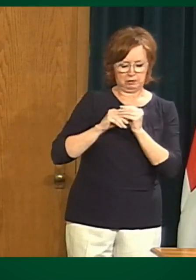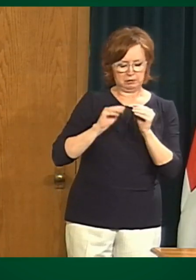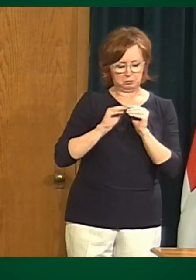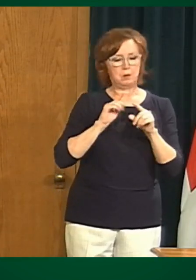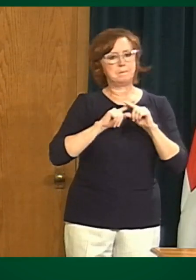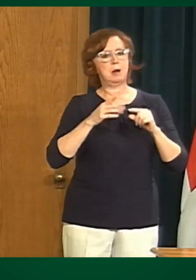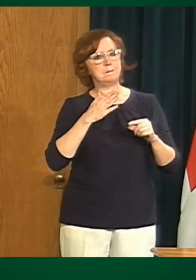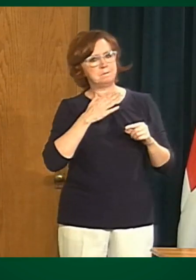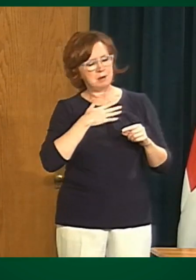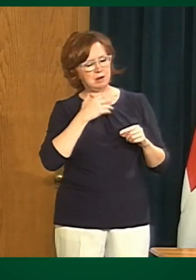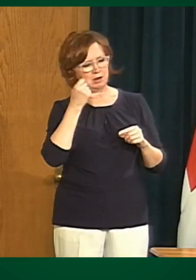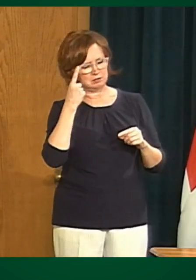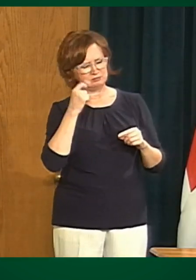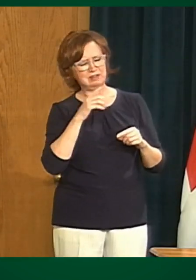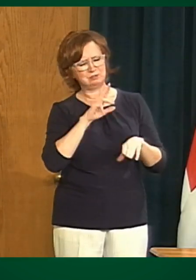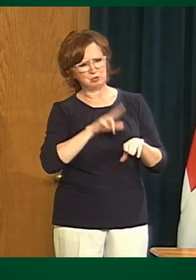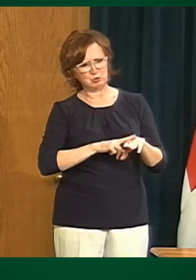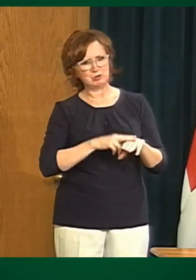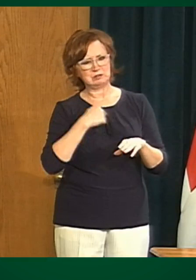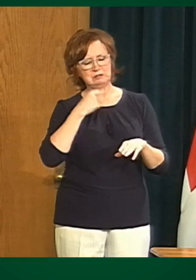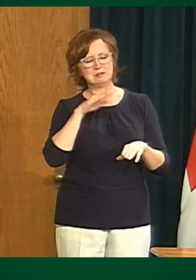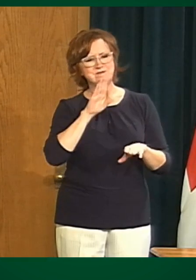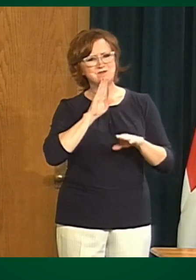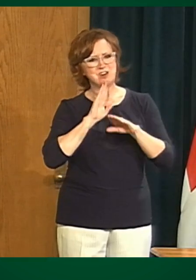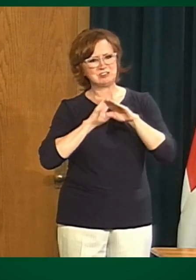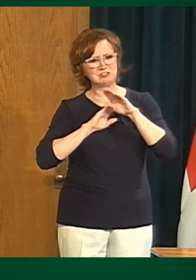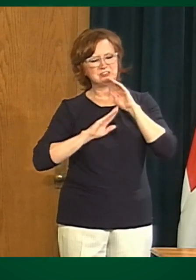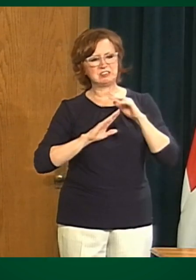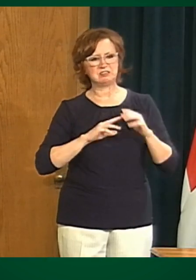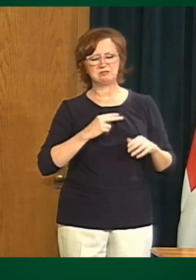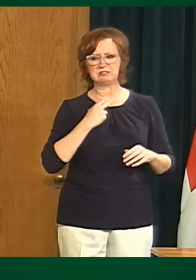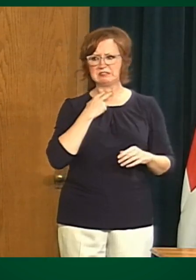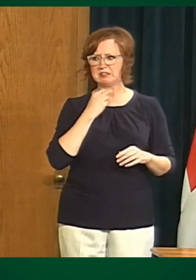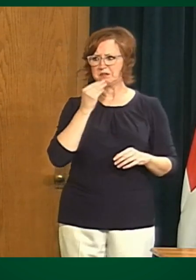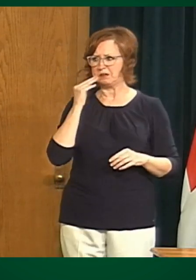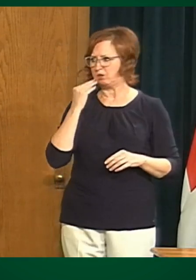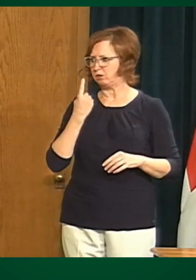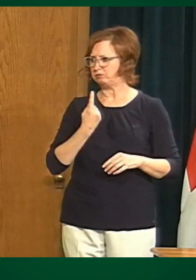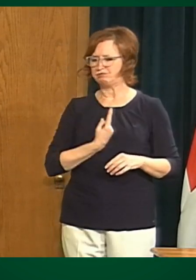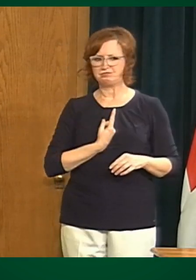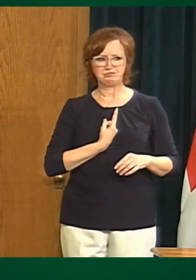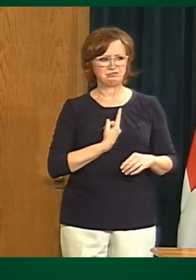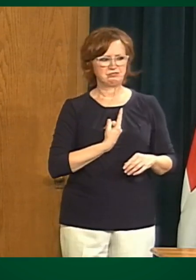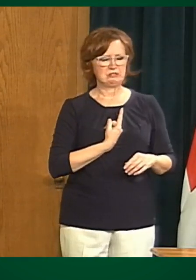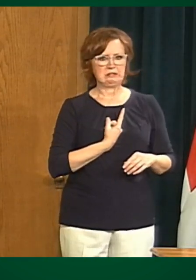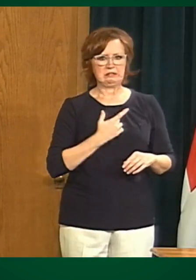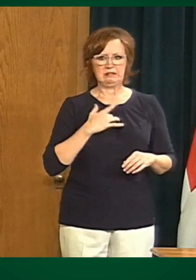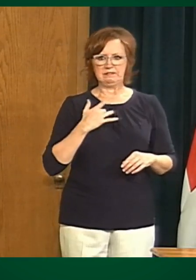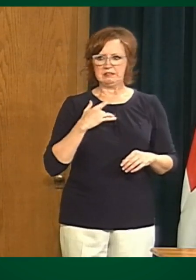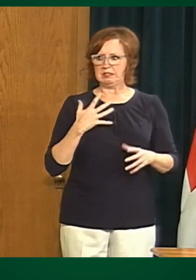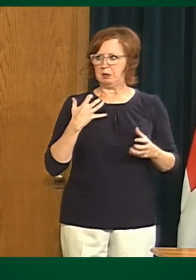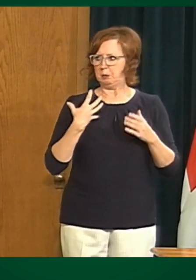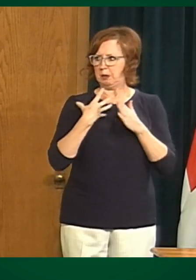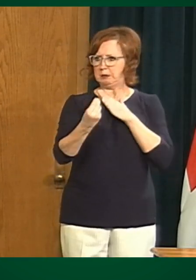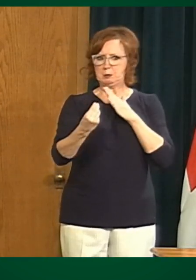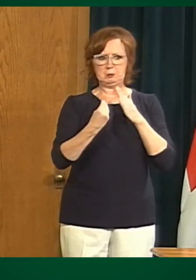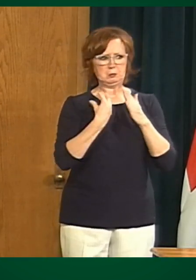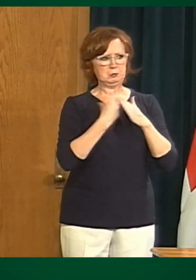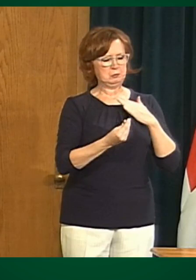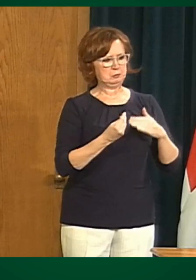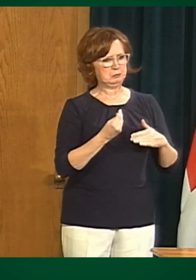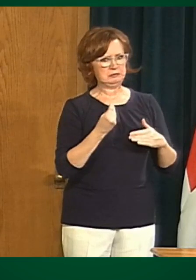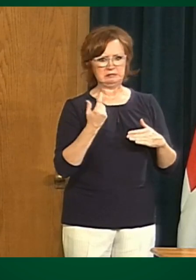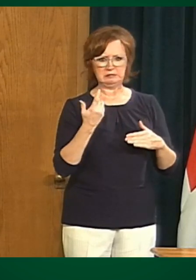to add, but I understand the frustration with having a little bit of cabin fever, if you will, and that is